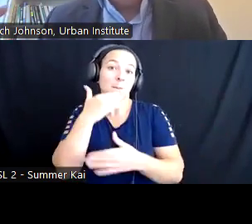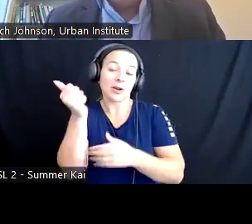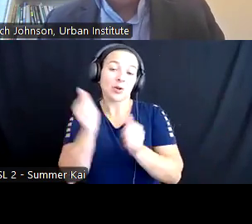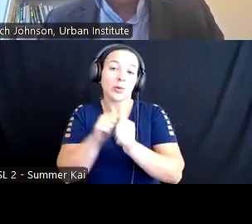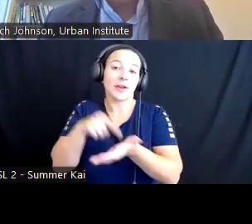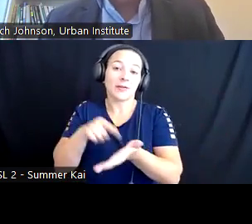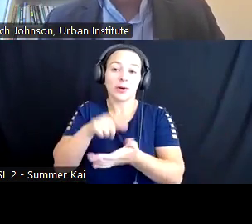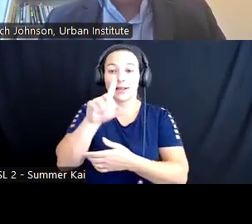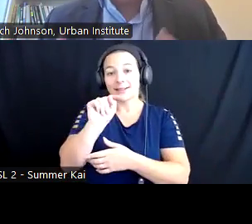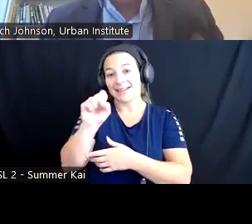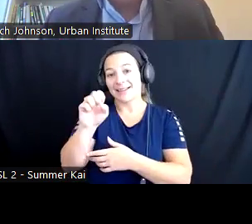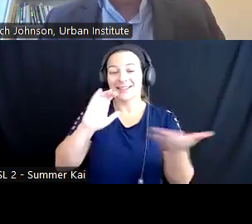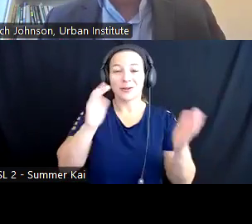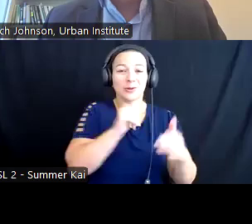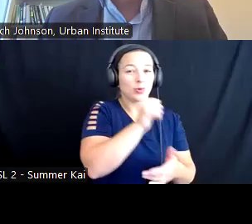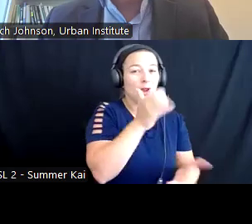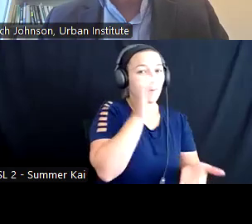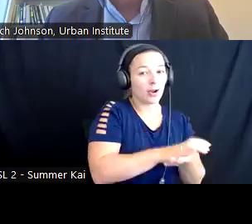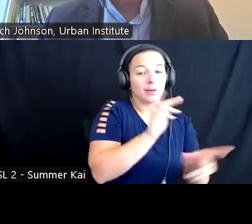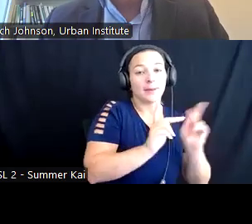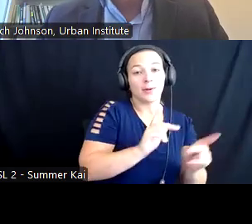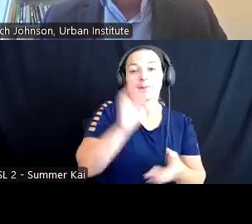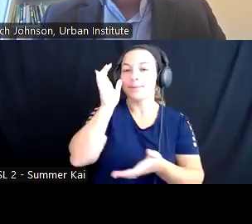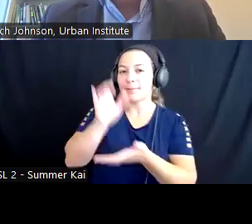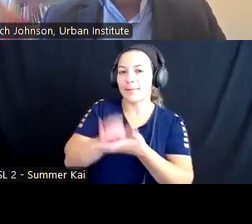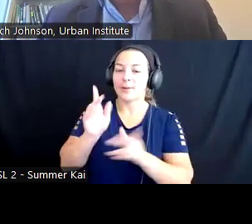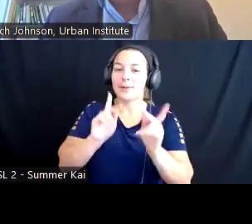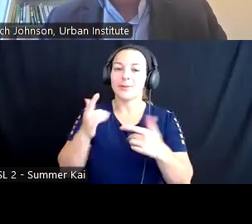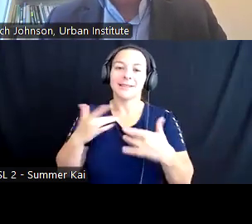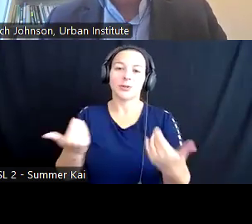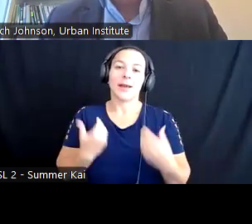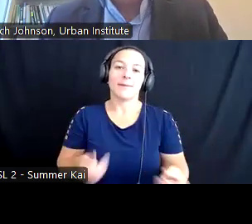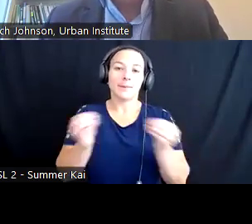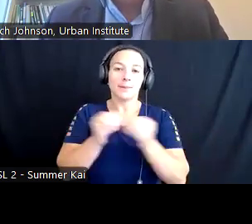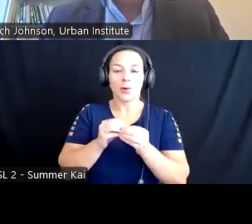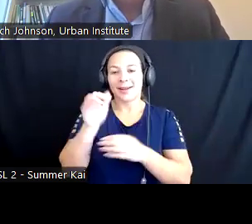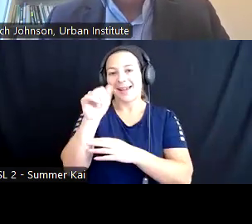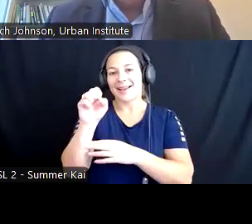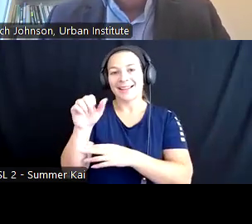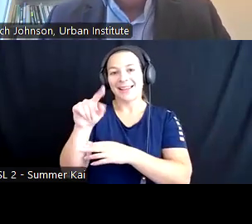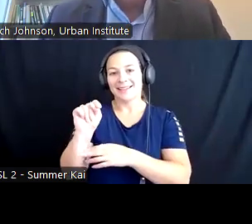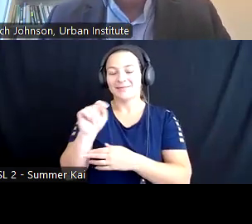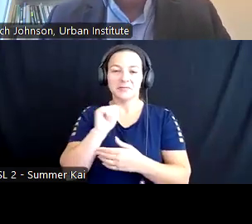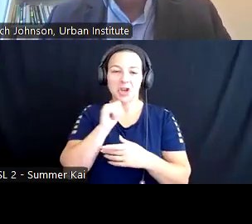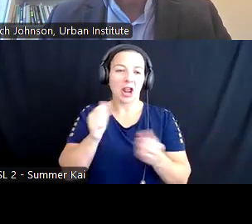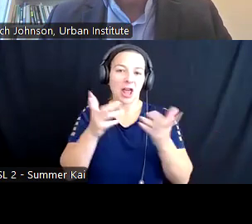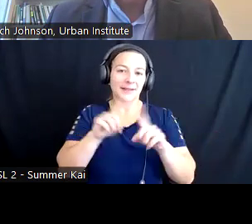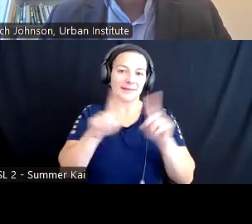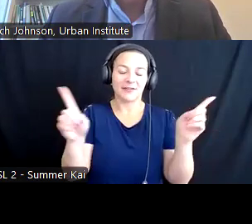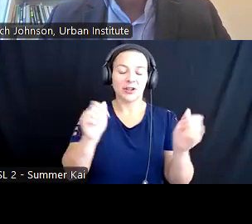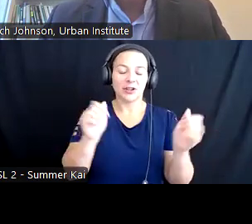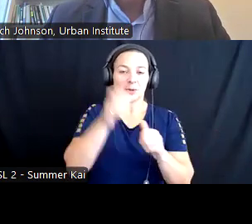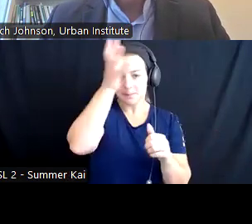LTSS than not married people. Again, the married people tend to have more assets, not much difference between men and women. If we go to the next